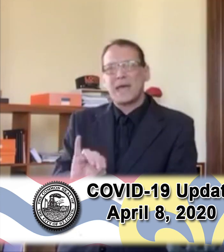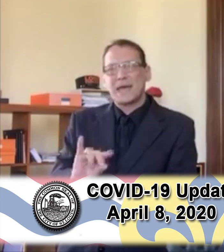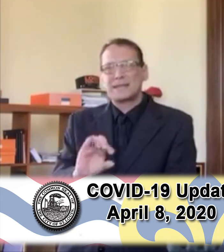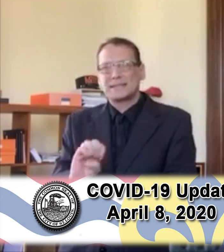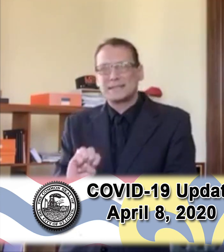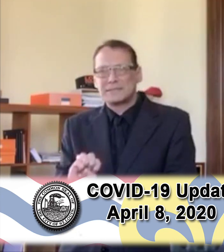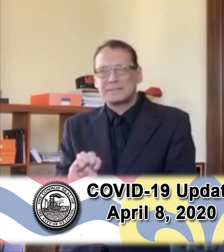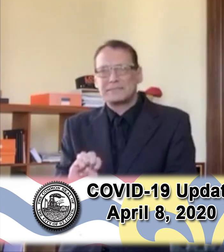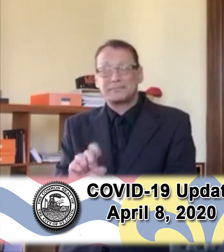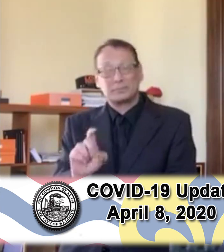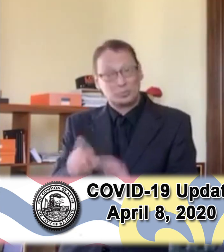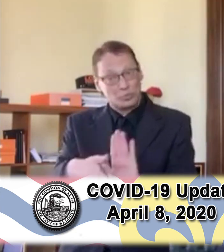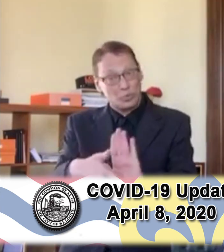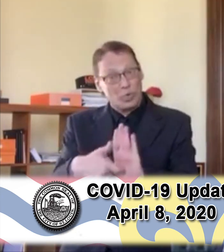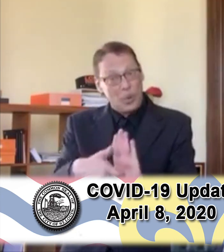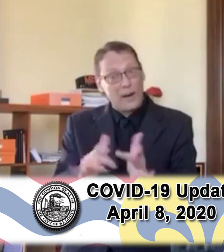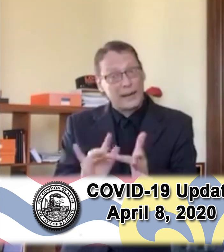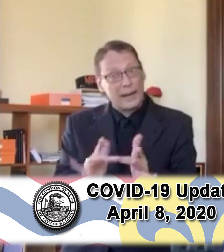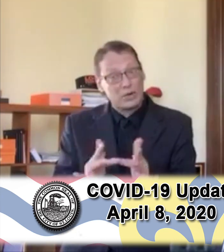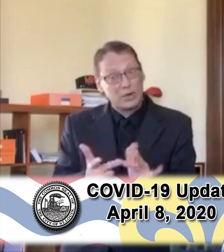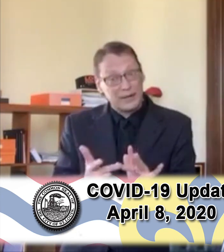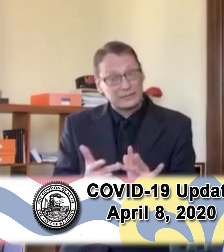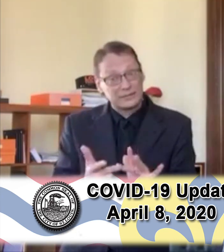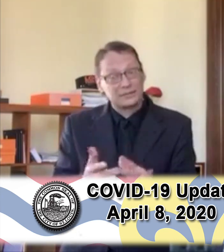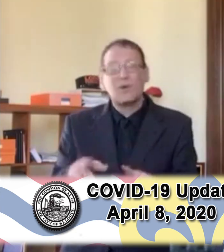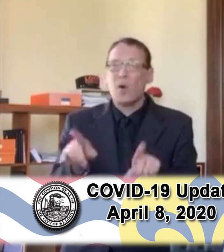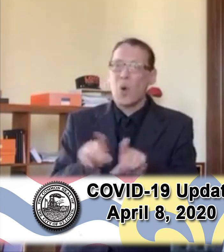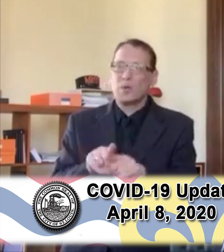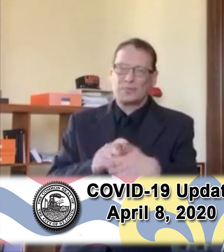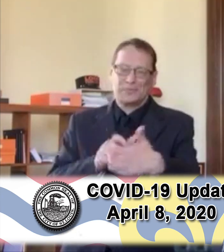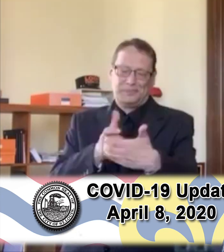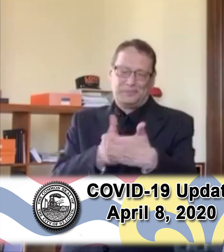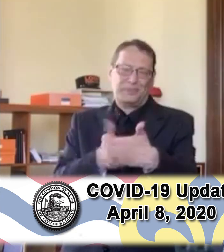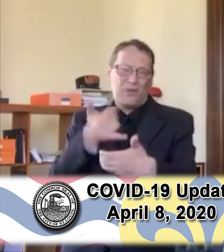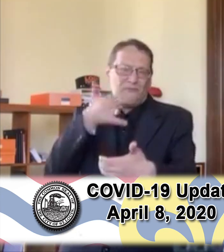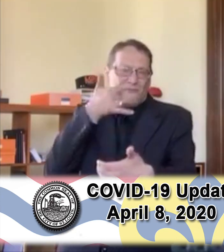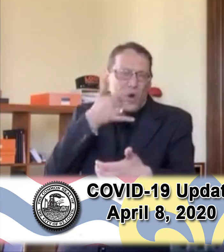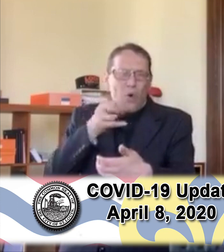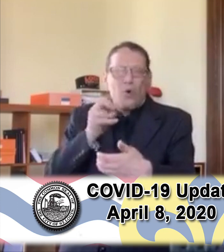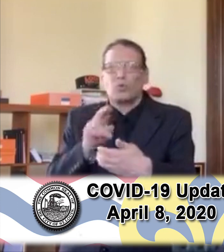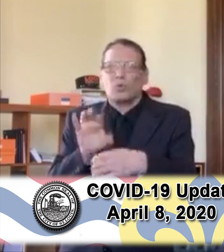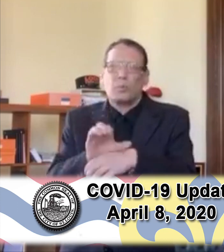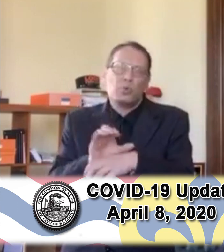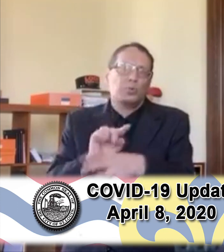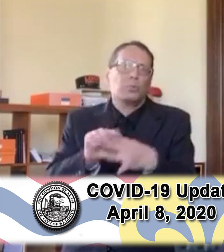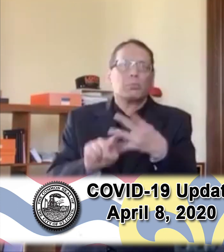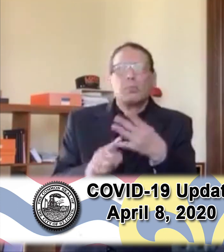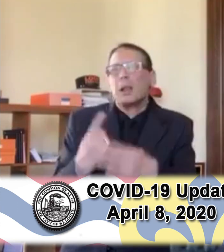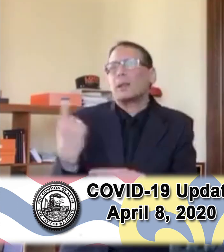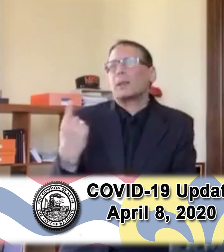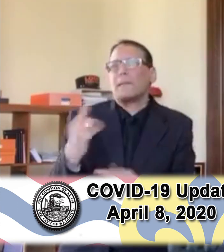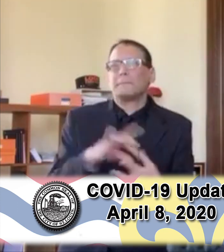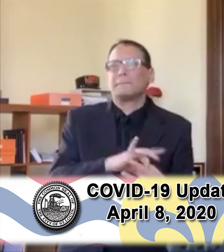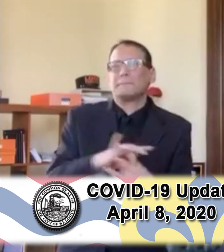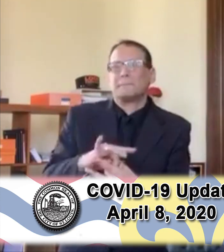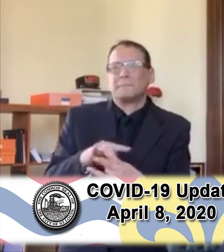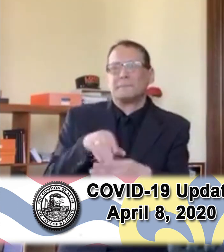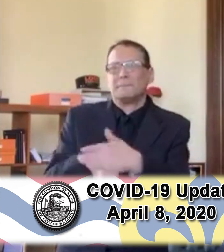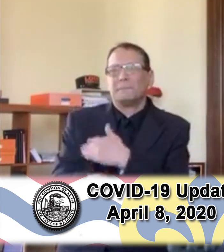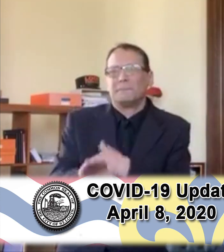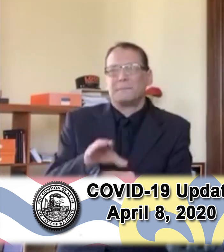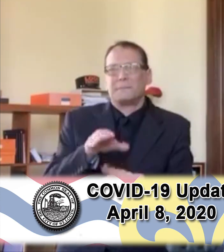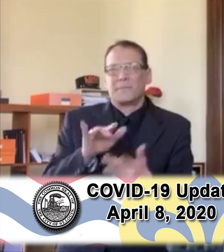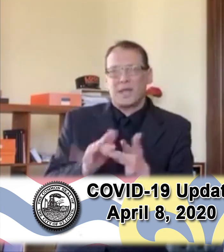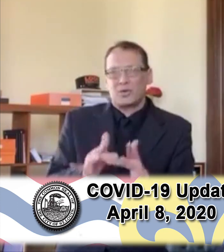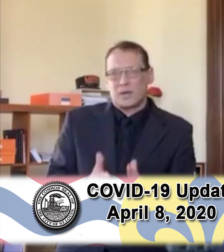normally. And of course, you also need a device. So we're trying to bridge that gap, the